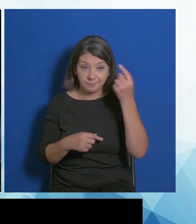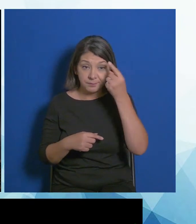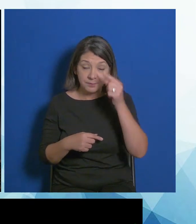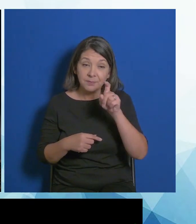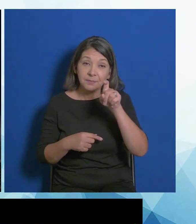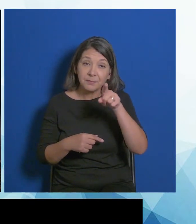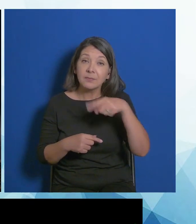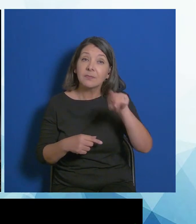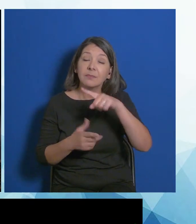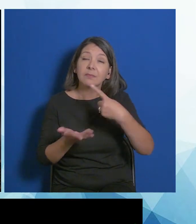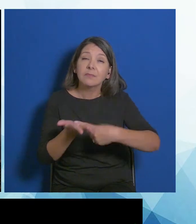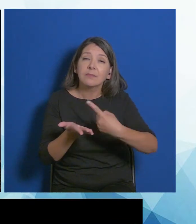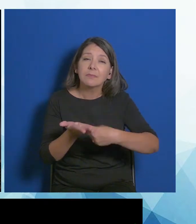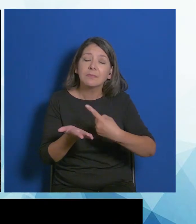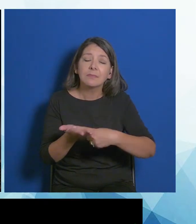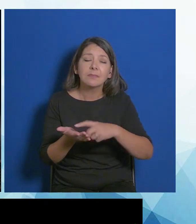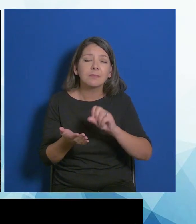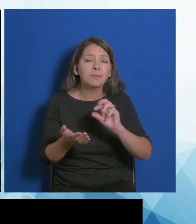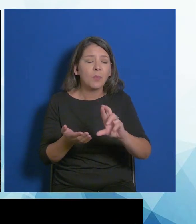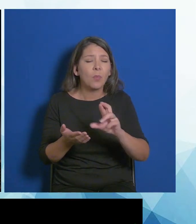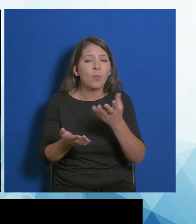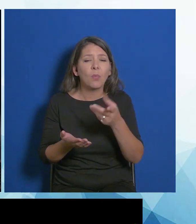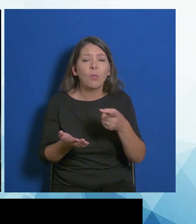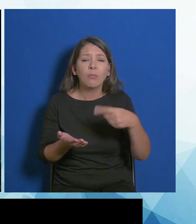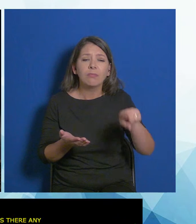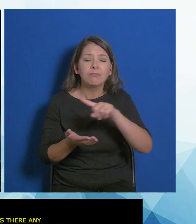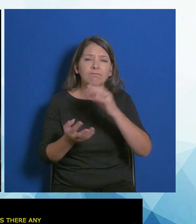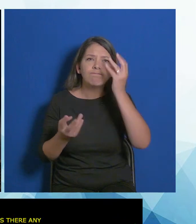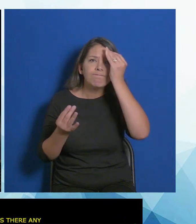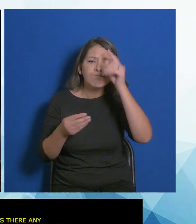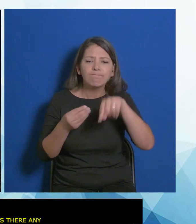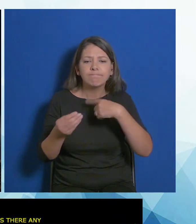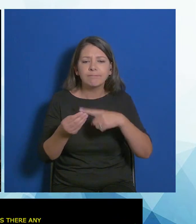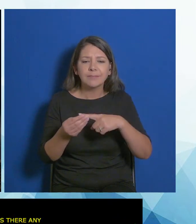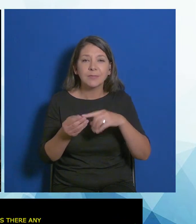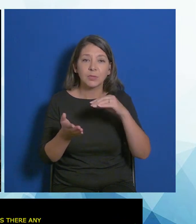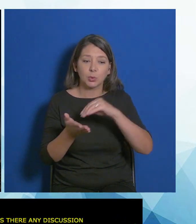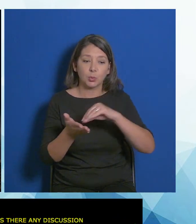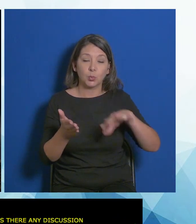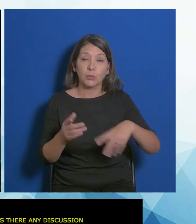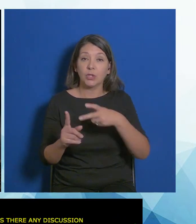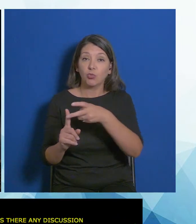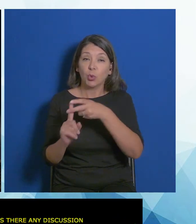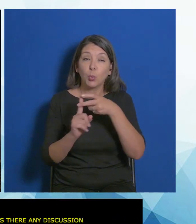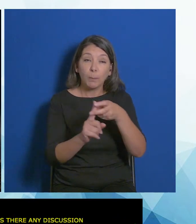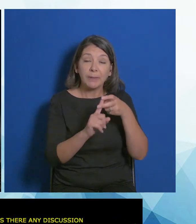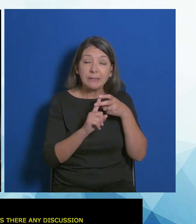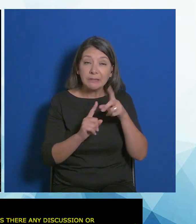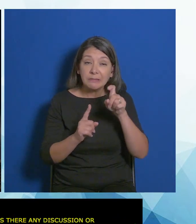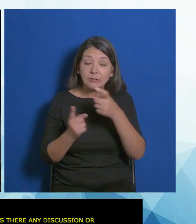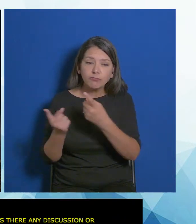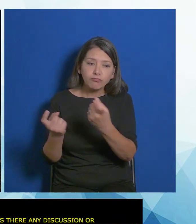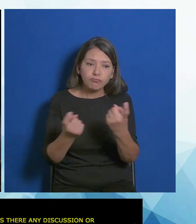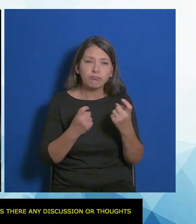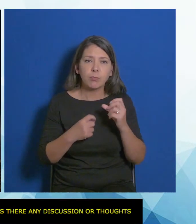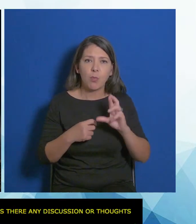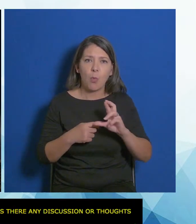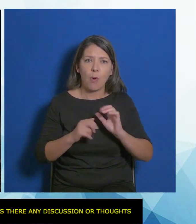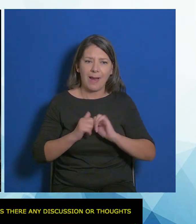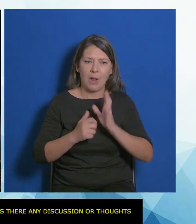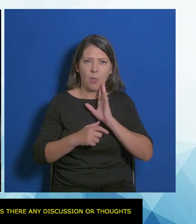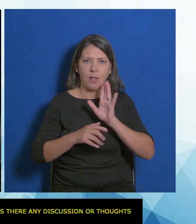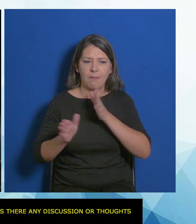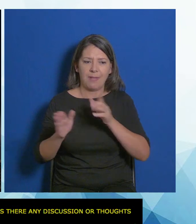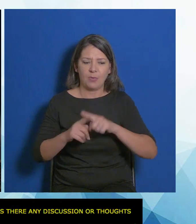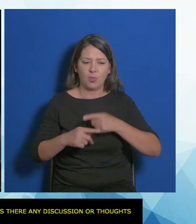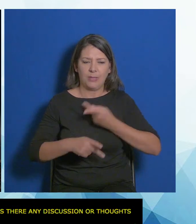any discussions being held or thoughts about student recruitment and or retention. For example, we